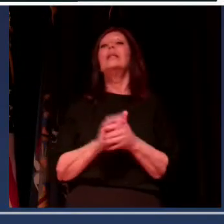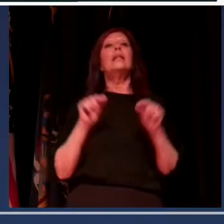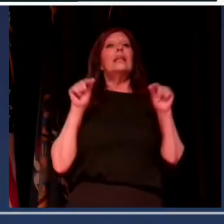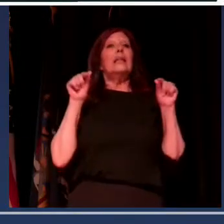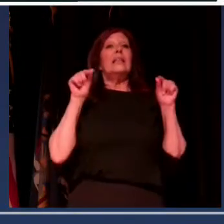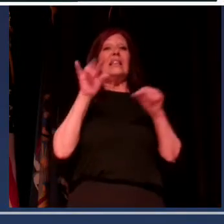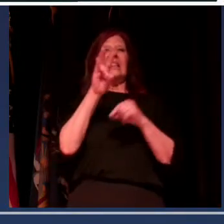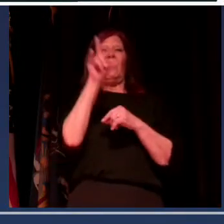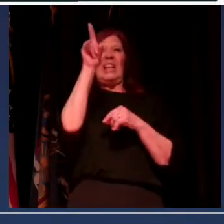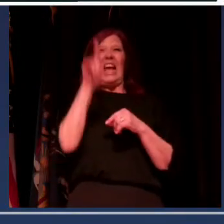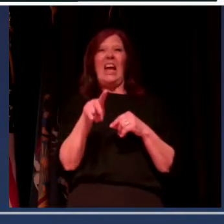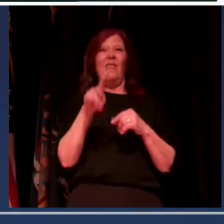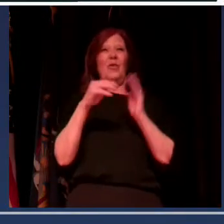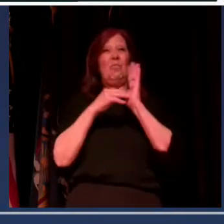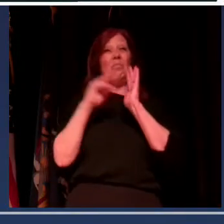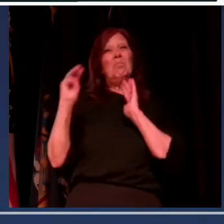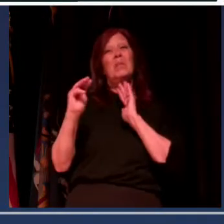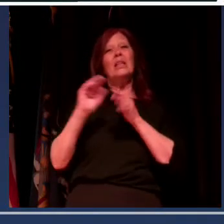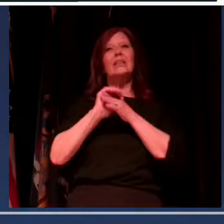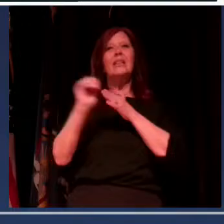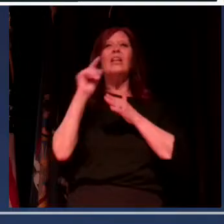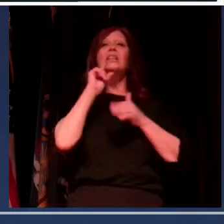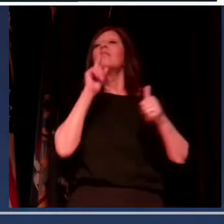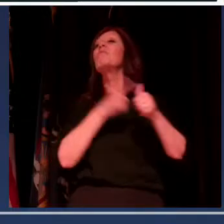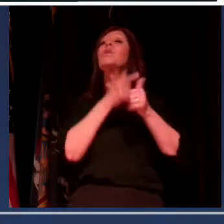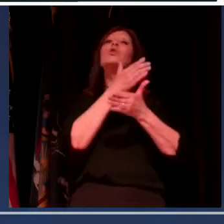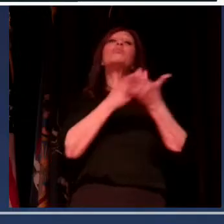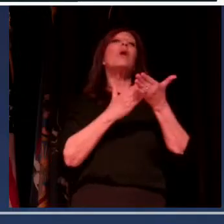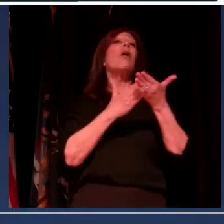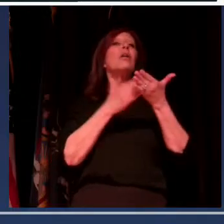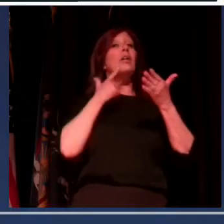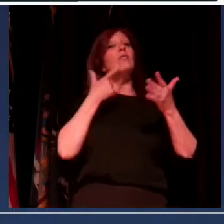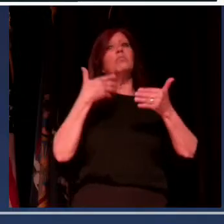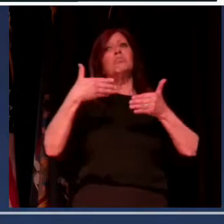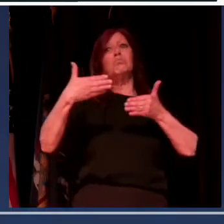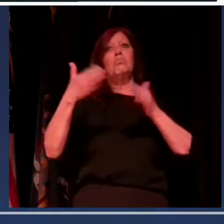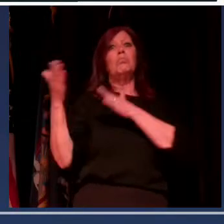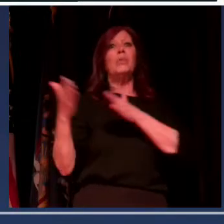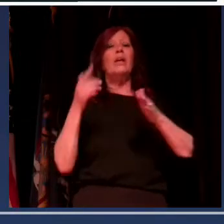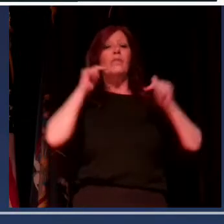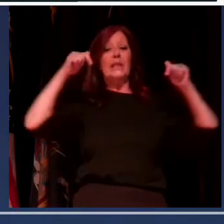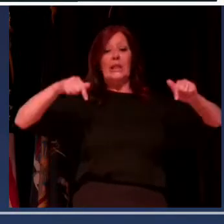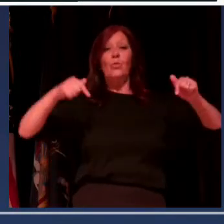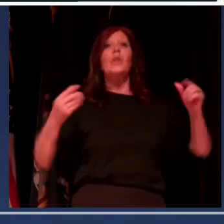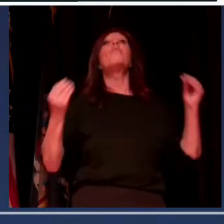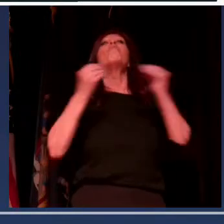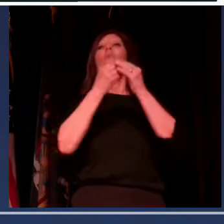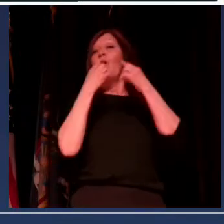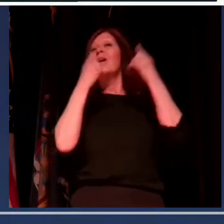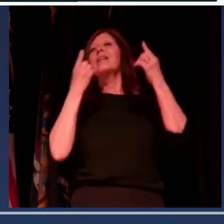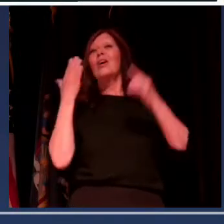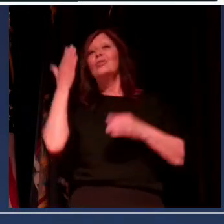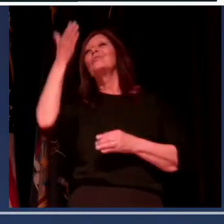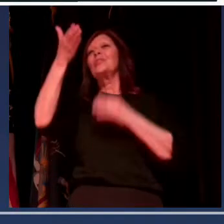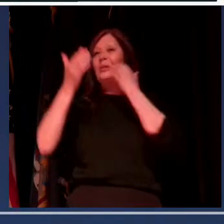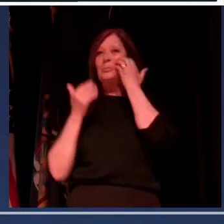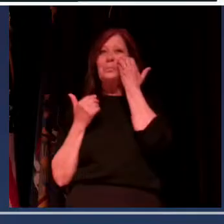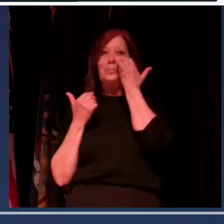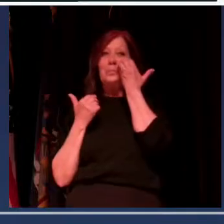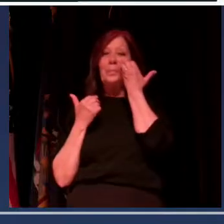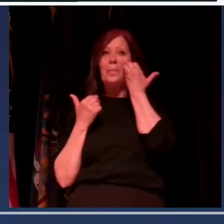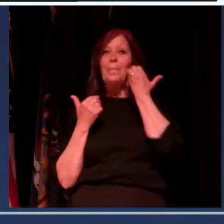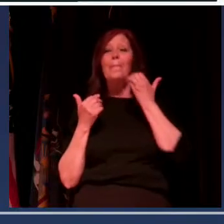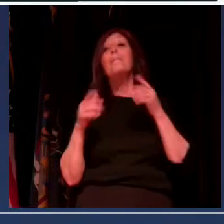$7.5 million project is just the first phase of a multi-phase plan for the site, with more to be announced in the coming years.